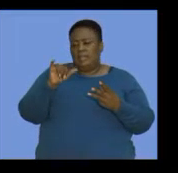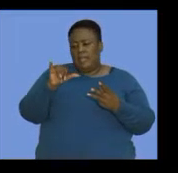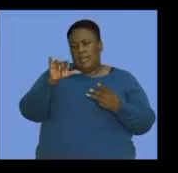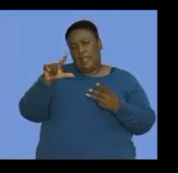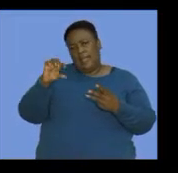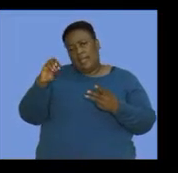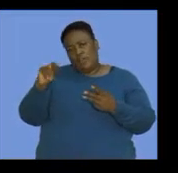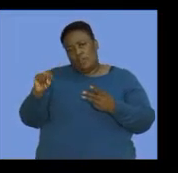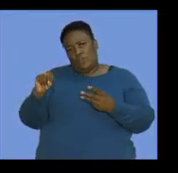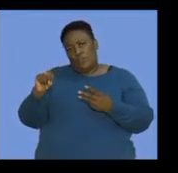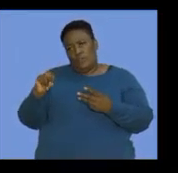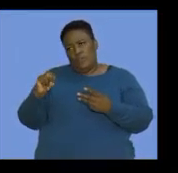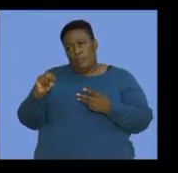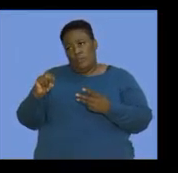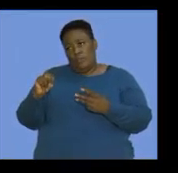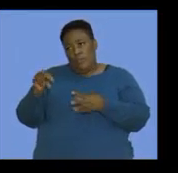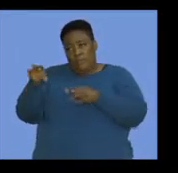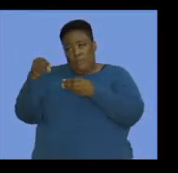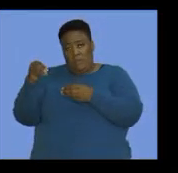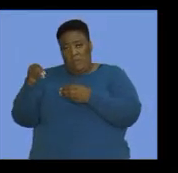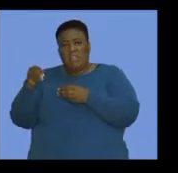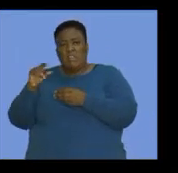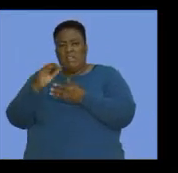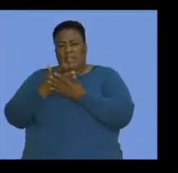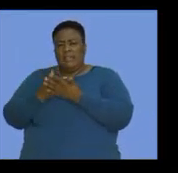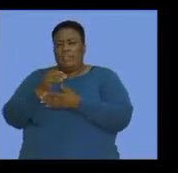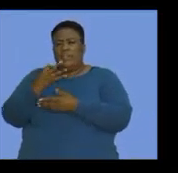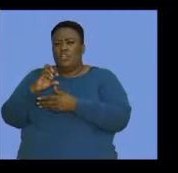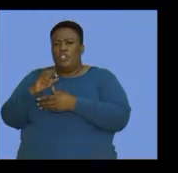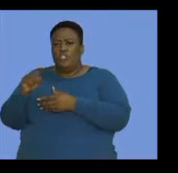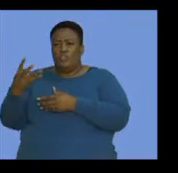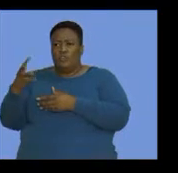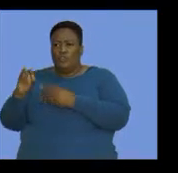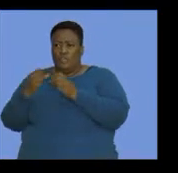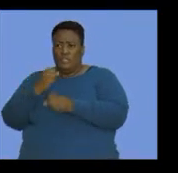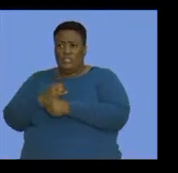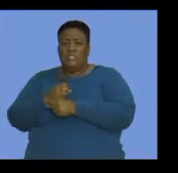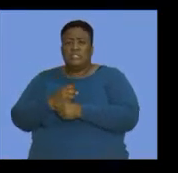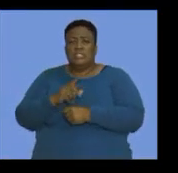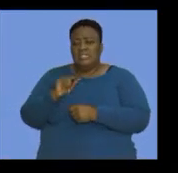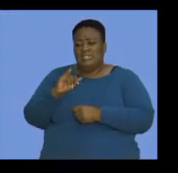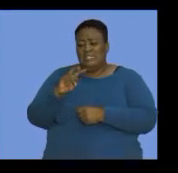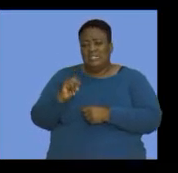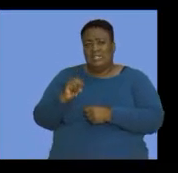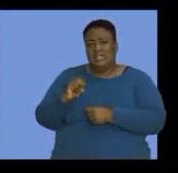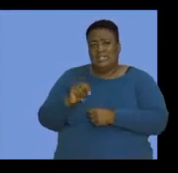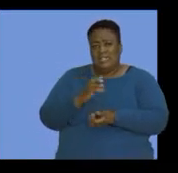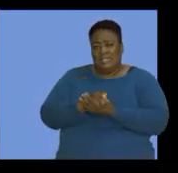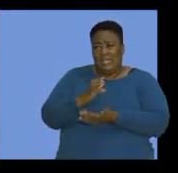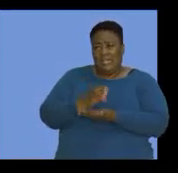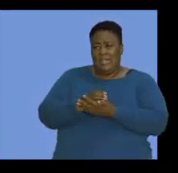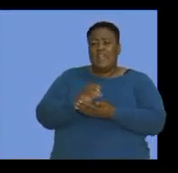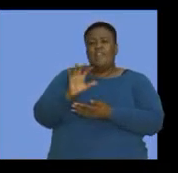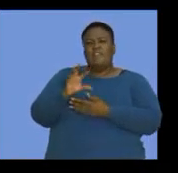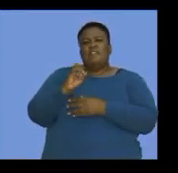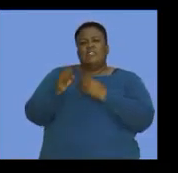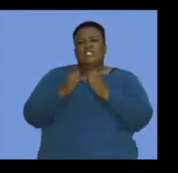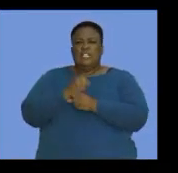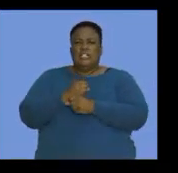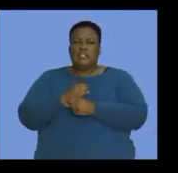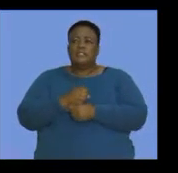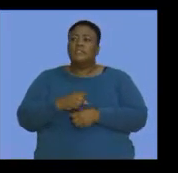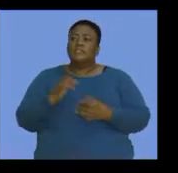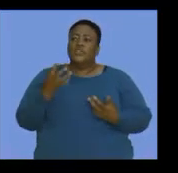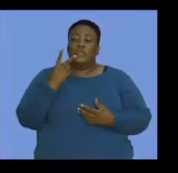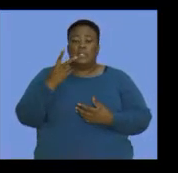manufacture of certain synthetic fabrics, could take between 30 to 40 years. A tin can, alarmingly, takes about